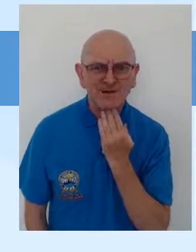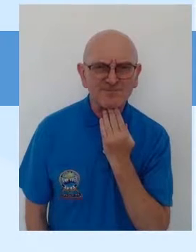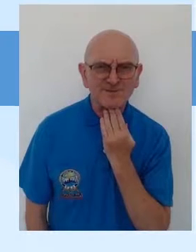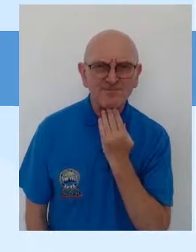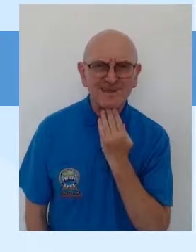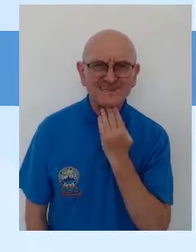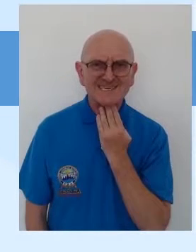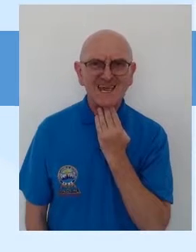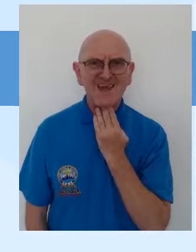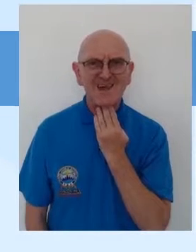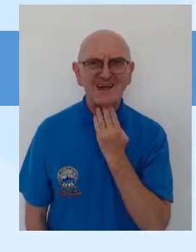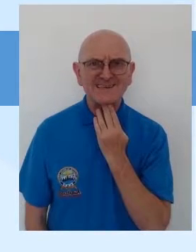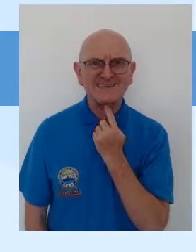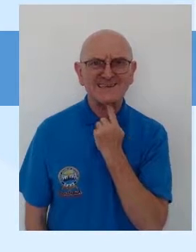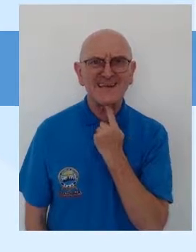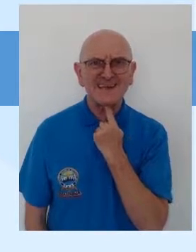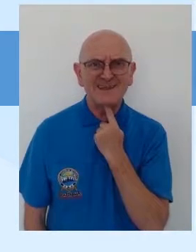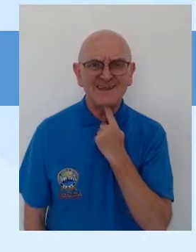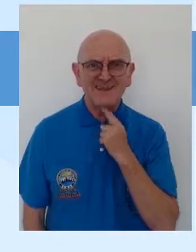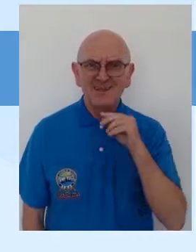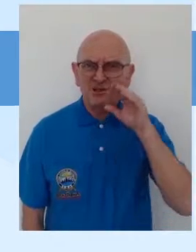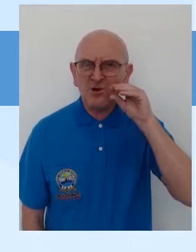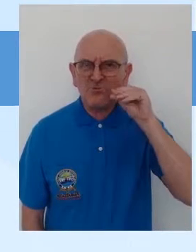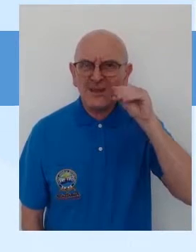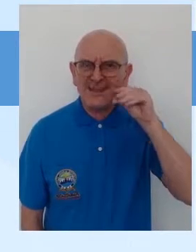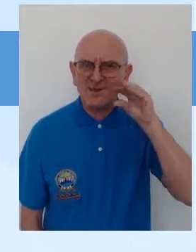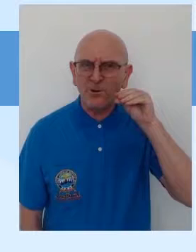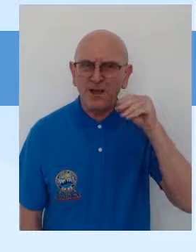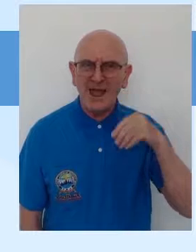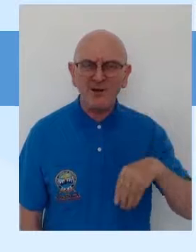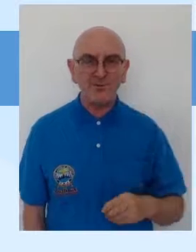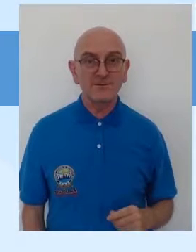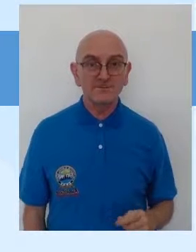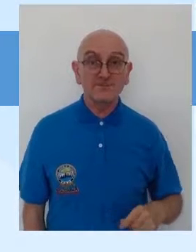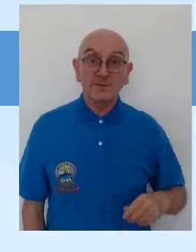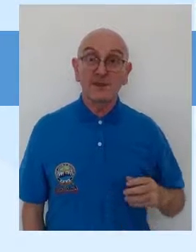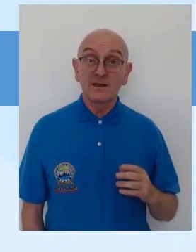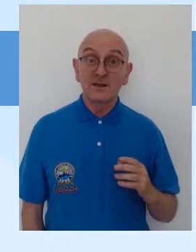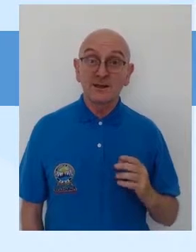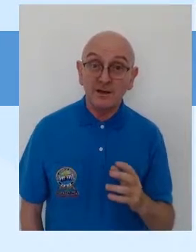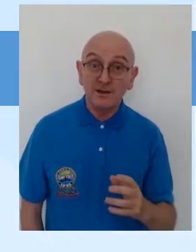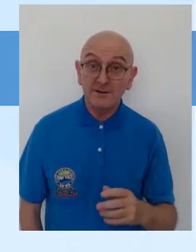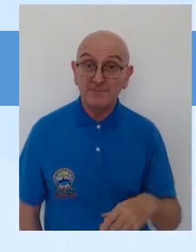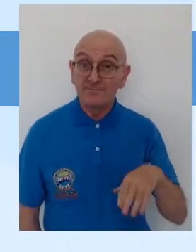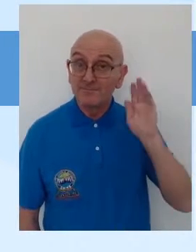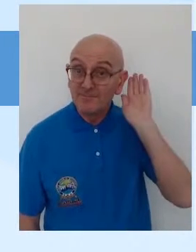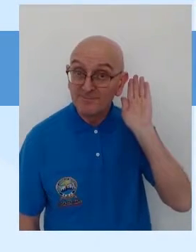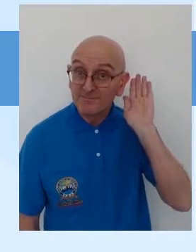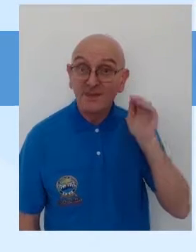Sort of comes from inside, doesn't it? Not really your mouth.